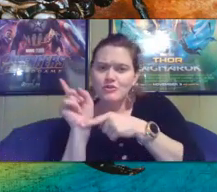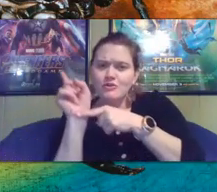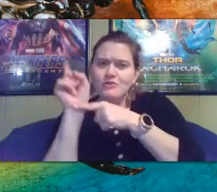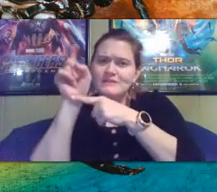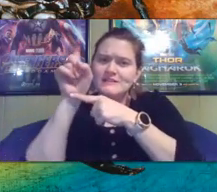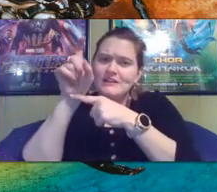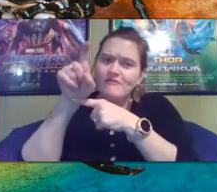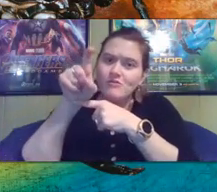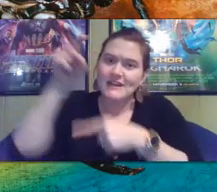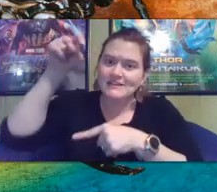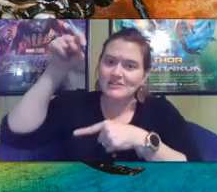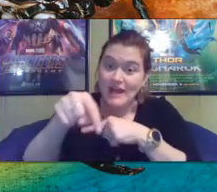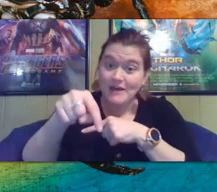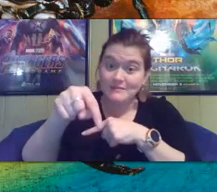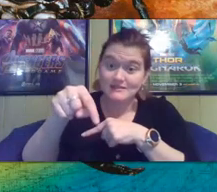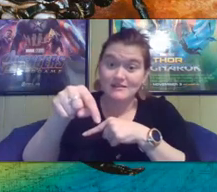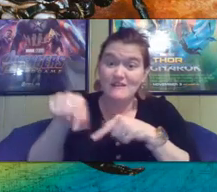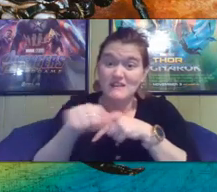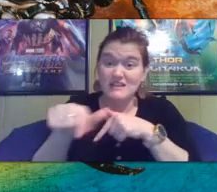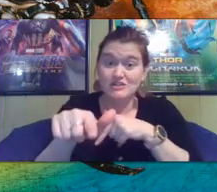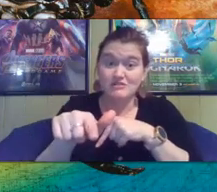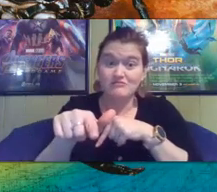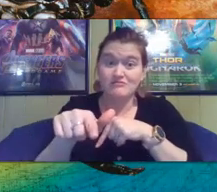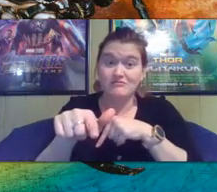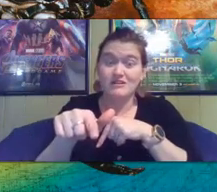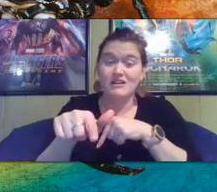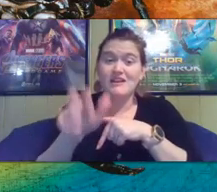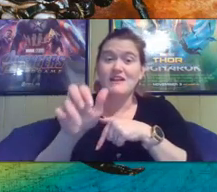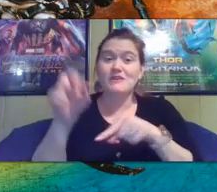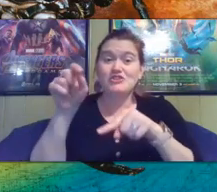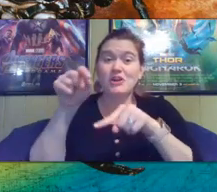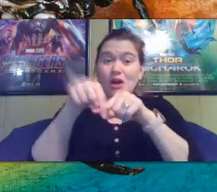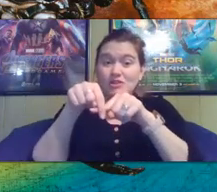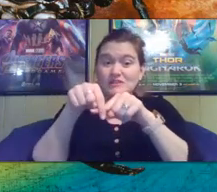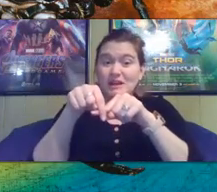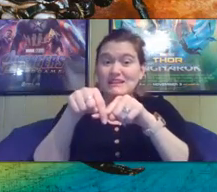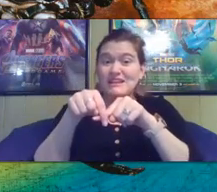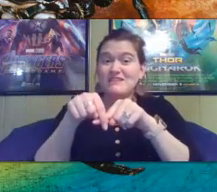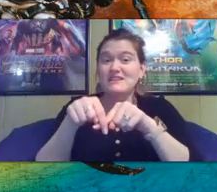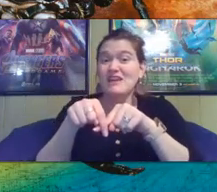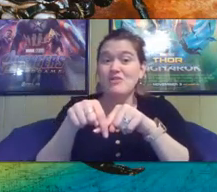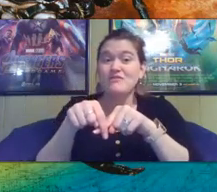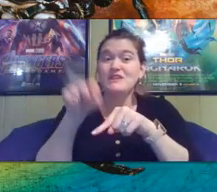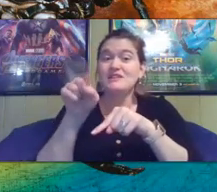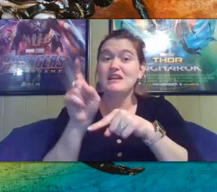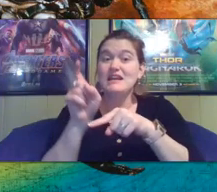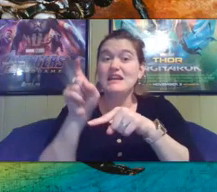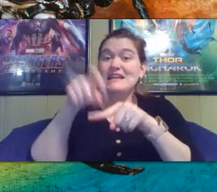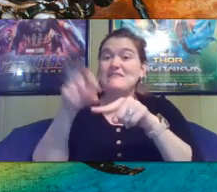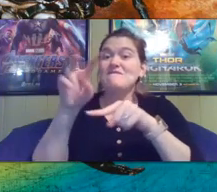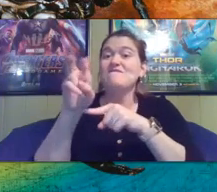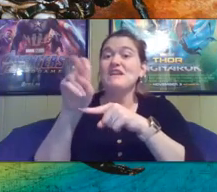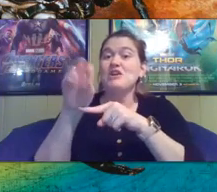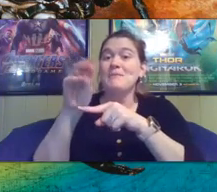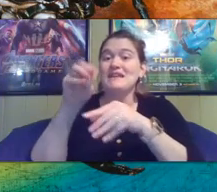quickly curls its tail forward and jabs the lizard. The sharp, hollow spike at the end of the tail, this